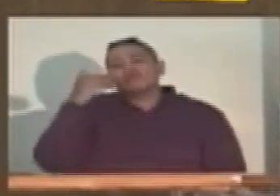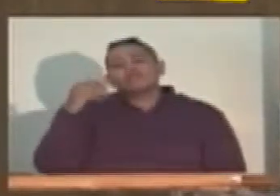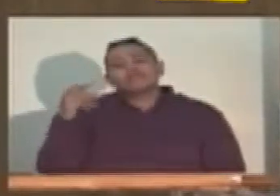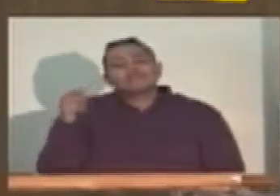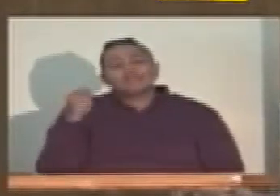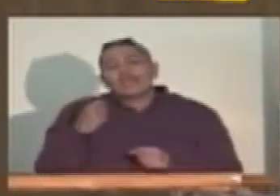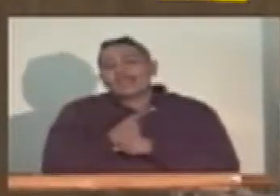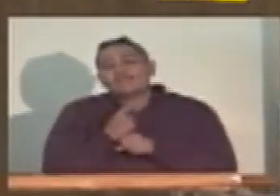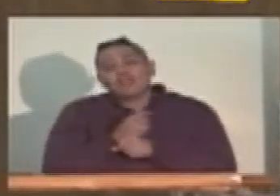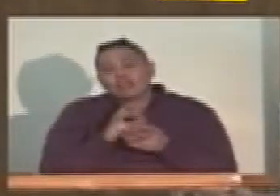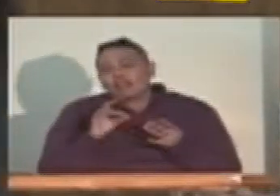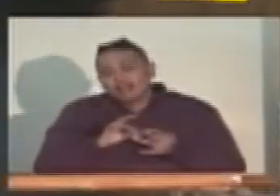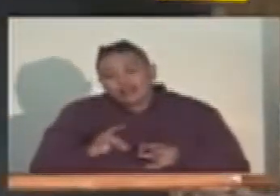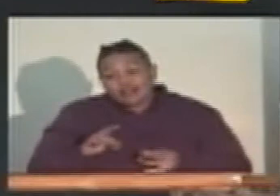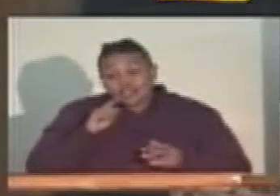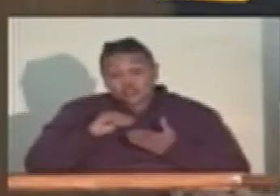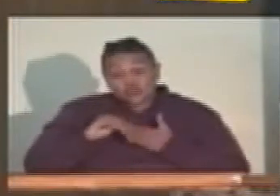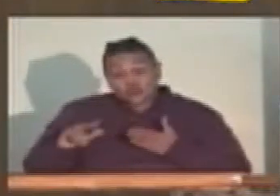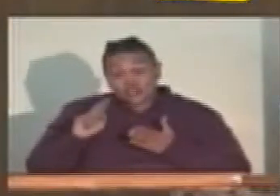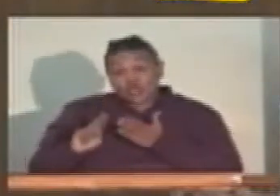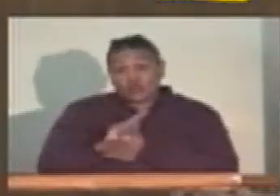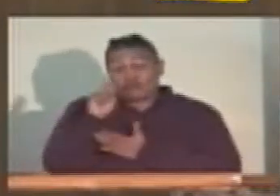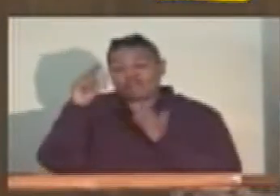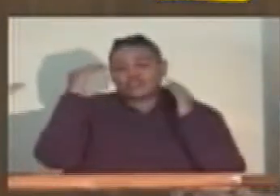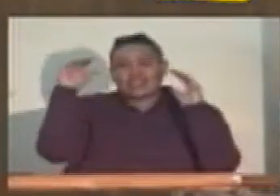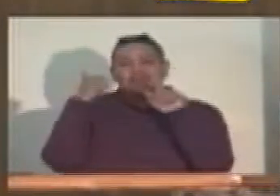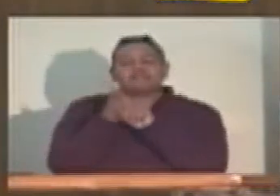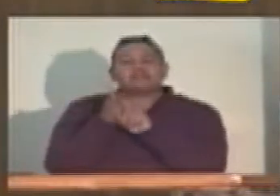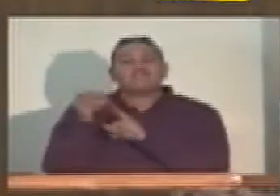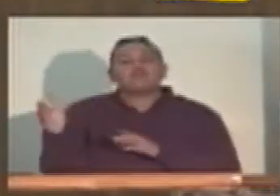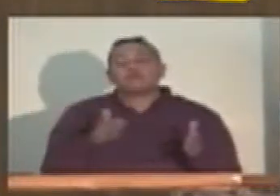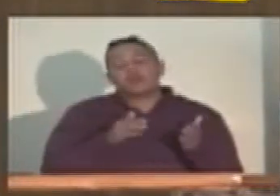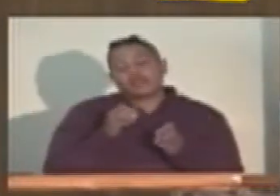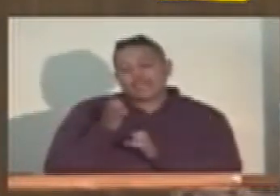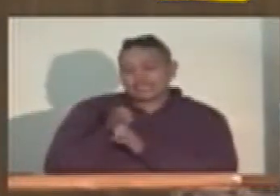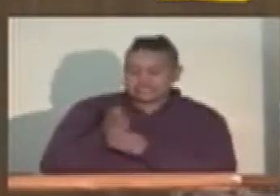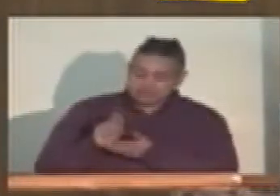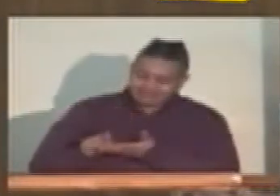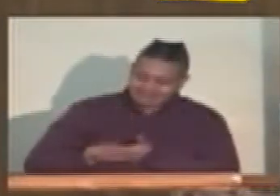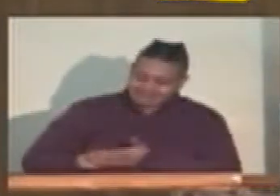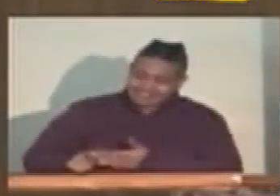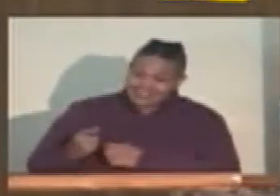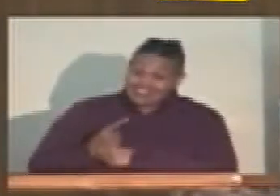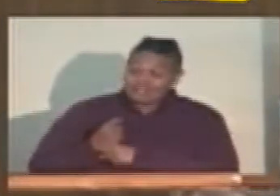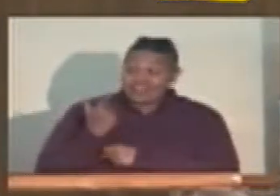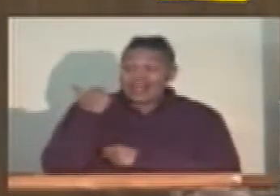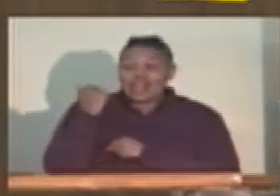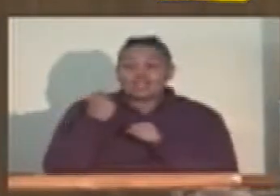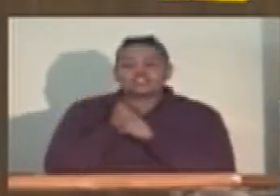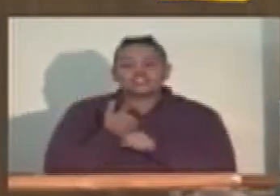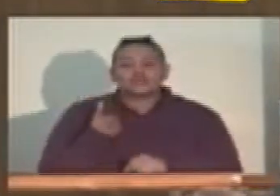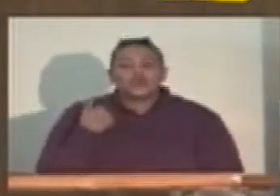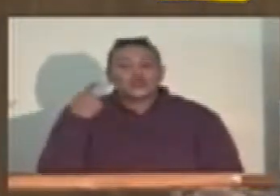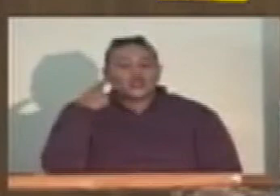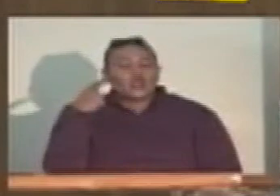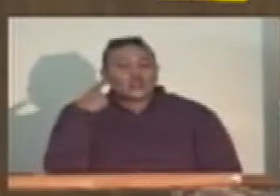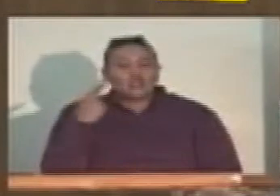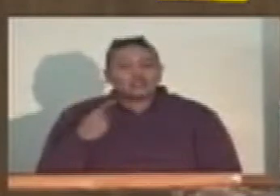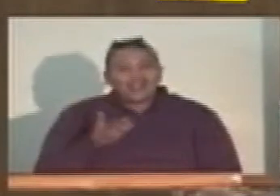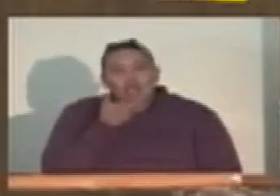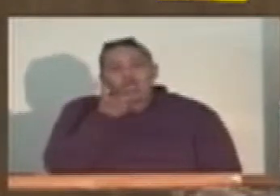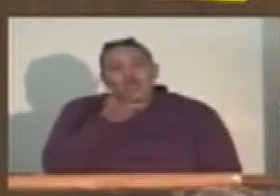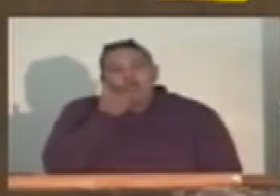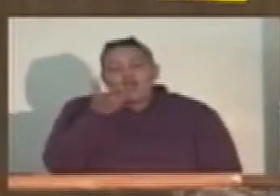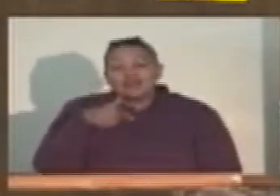year as students at the university level prepare to sit their examination. Last year we had it. This year